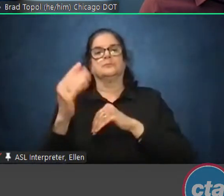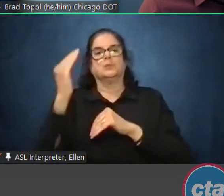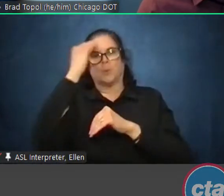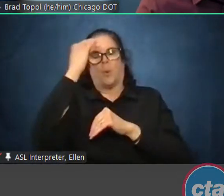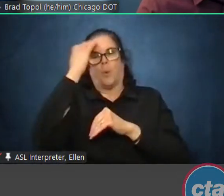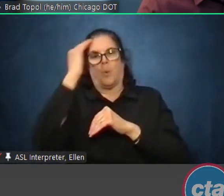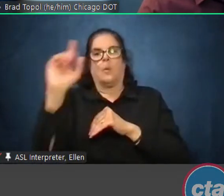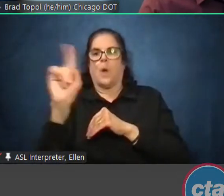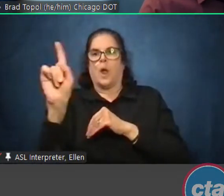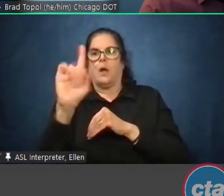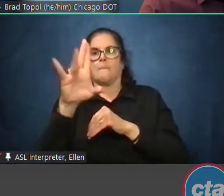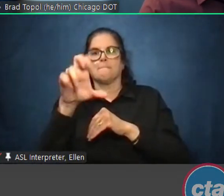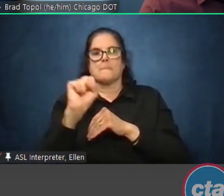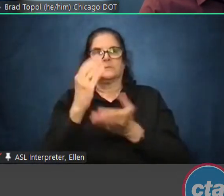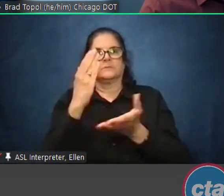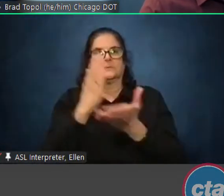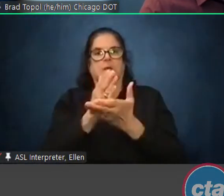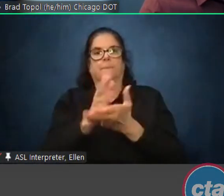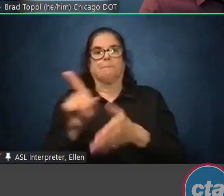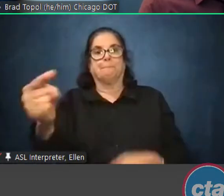stop.